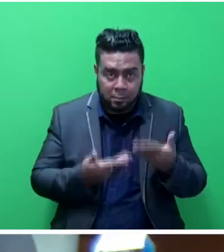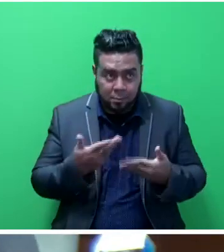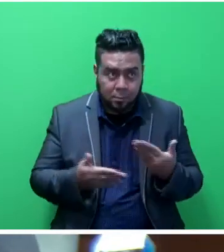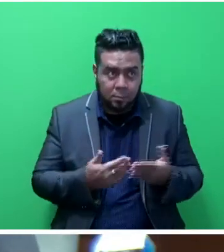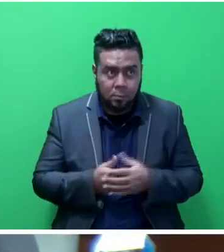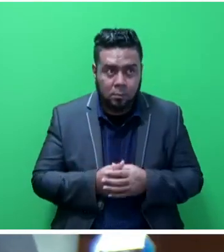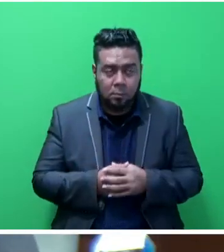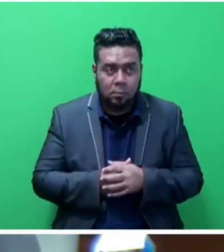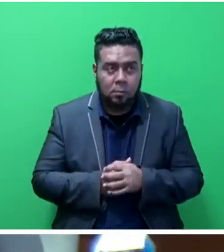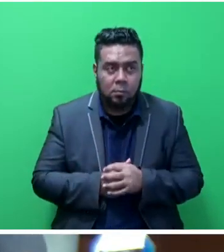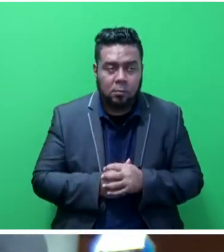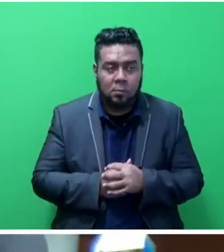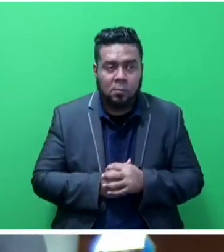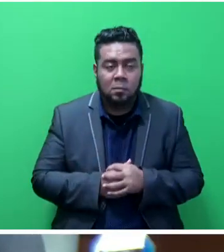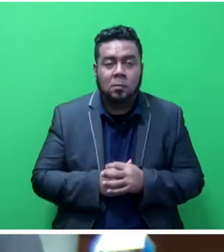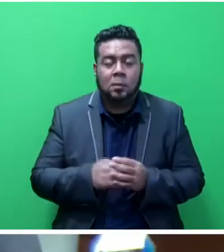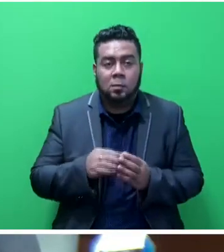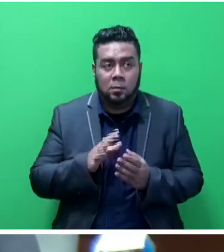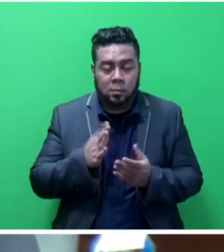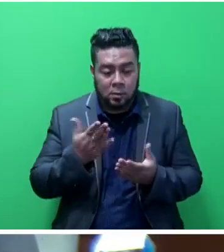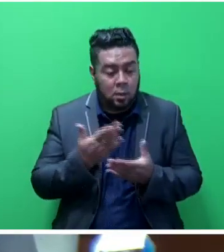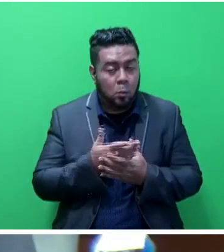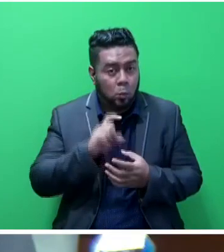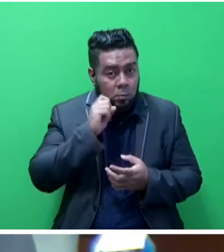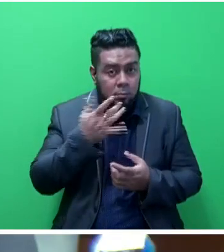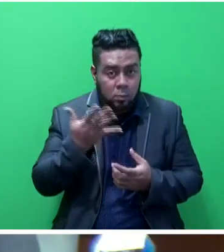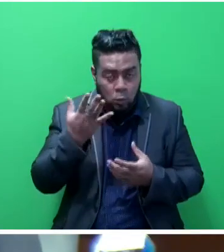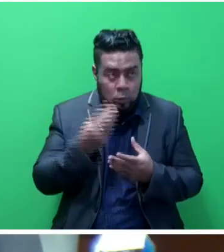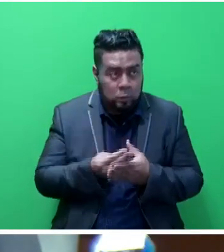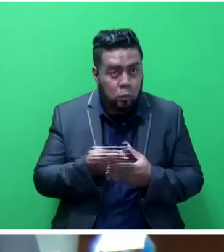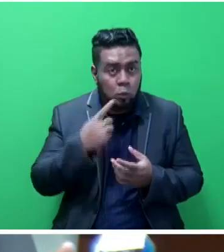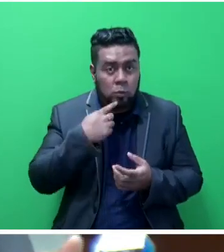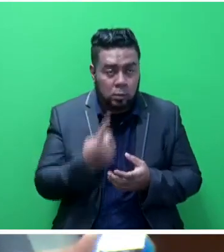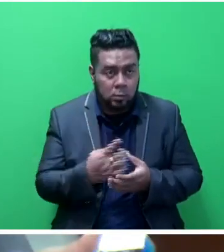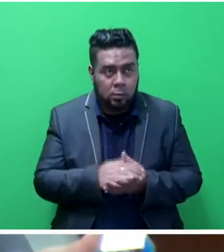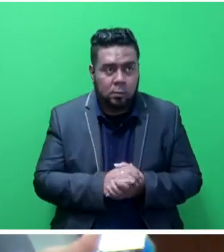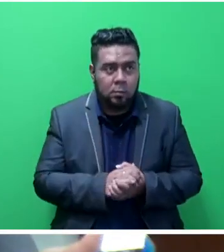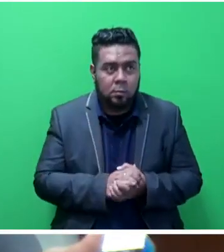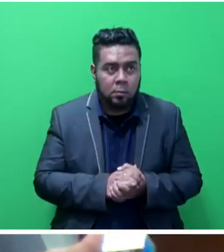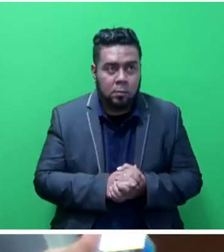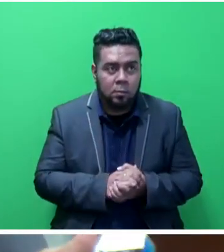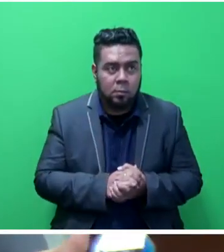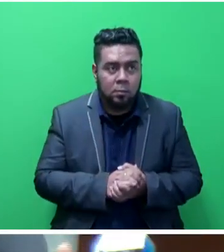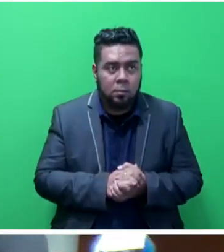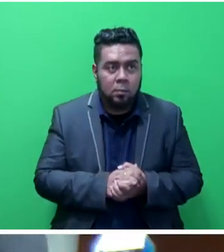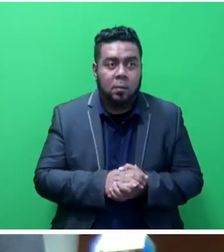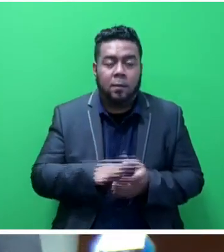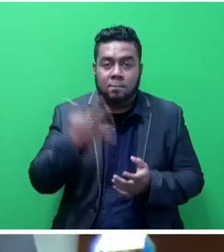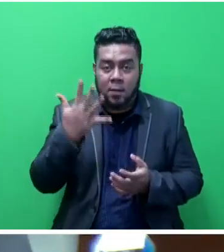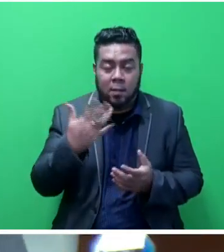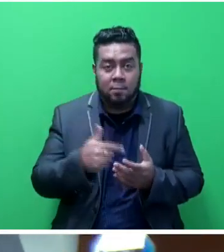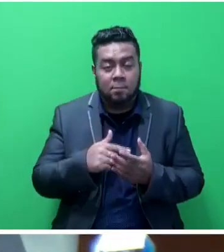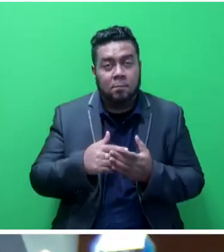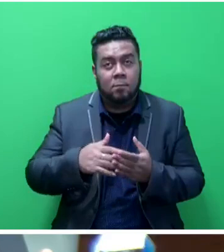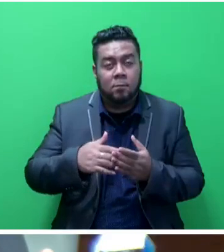that it will be erroneous to say that 5 decades